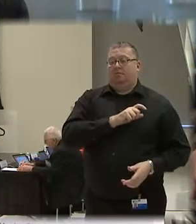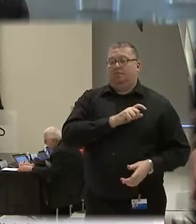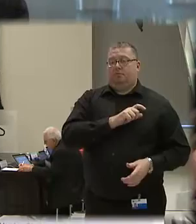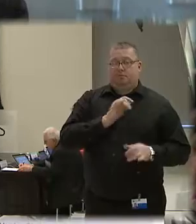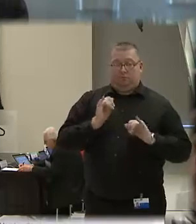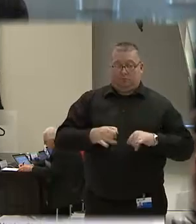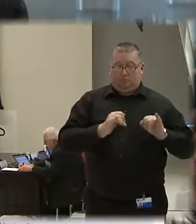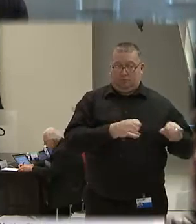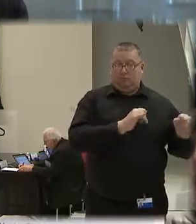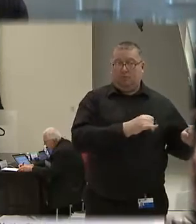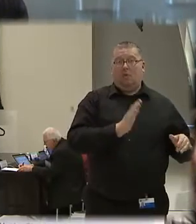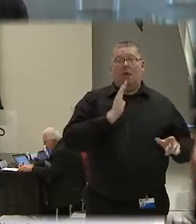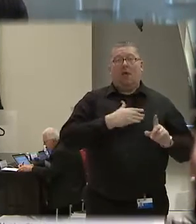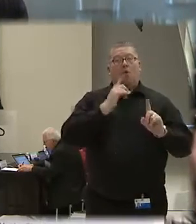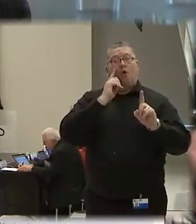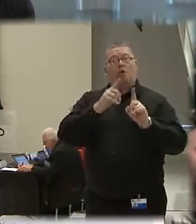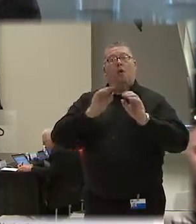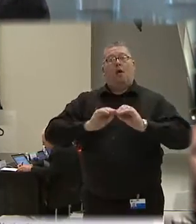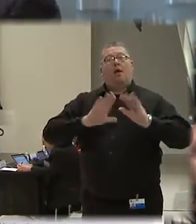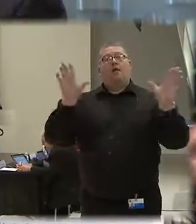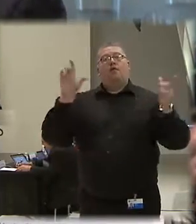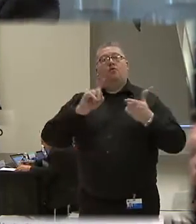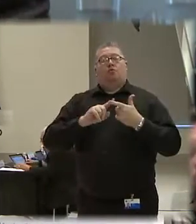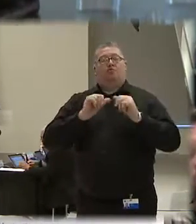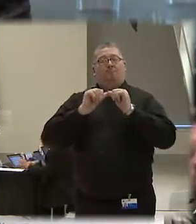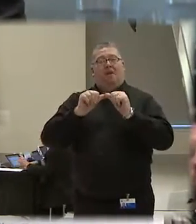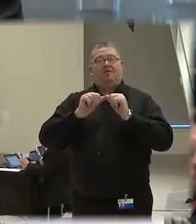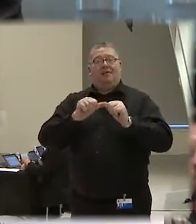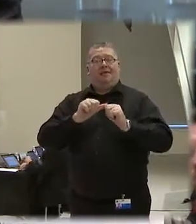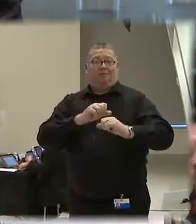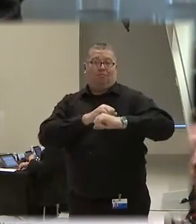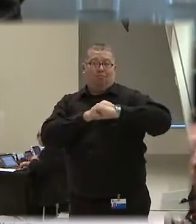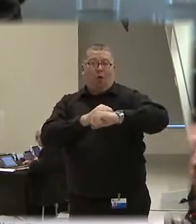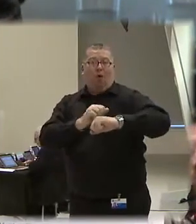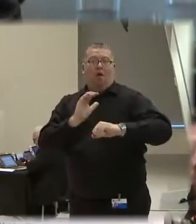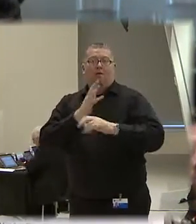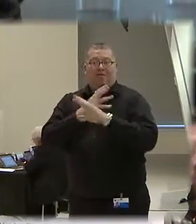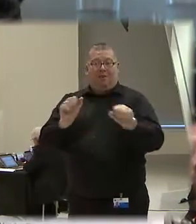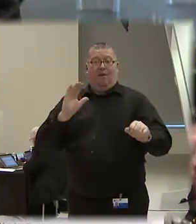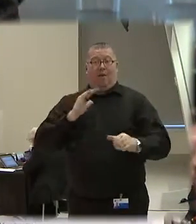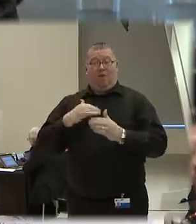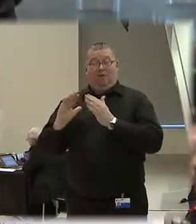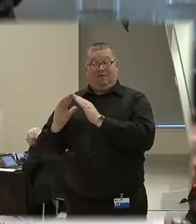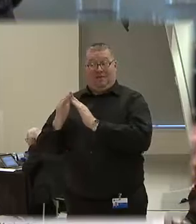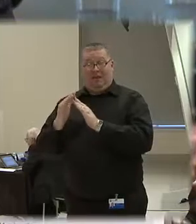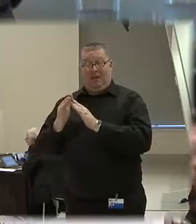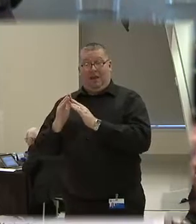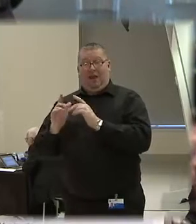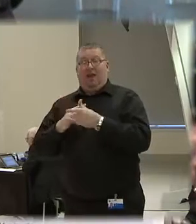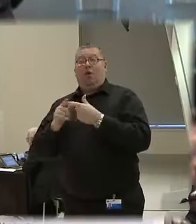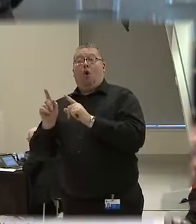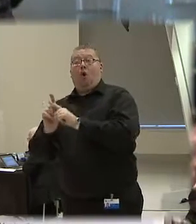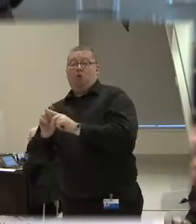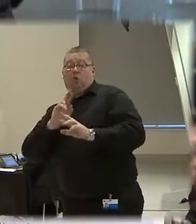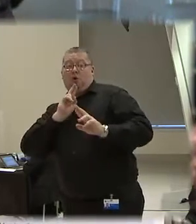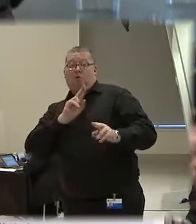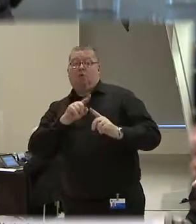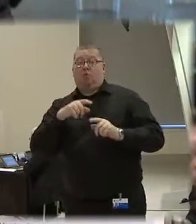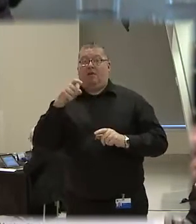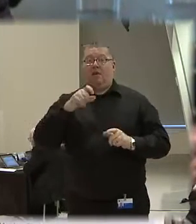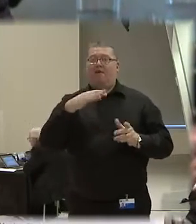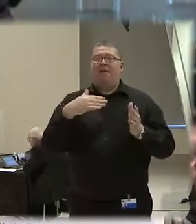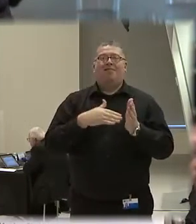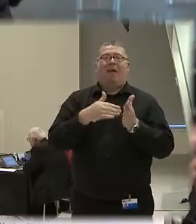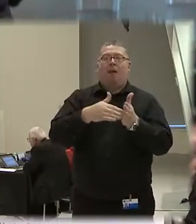And our goal, obviously, was to maintain the security of the city and attendees while addressing potentially thousands of